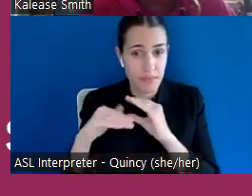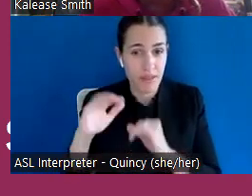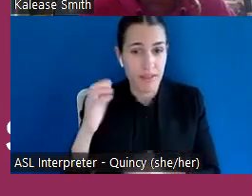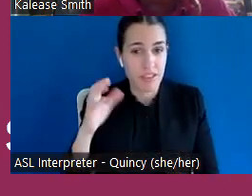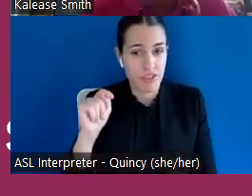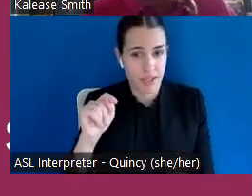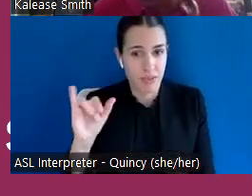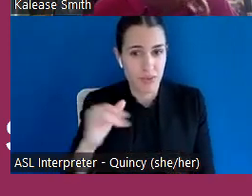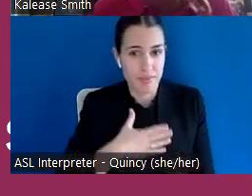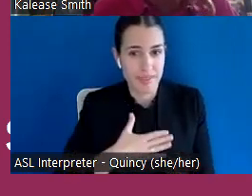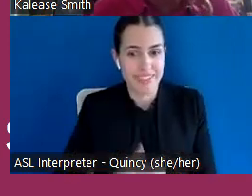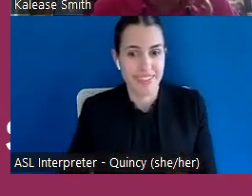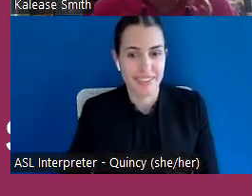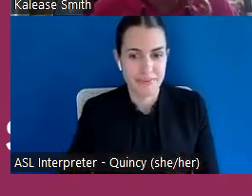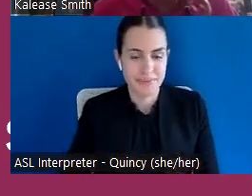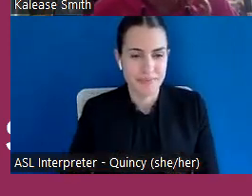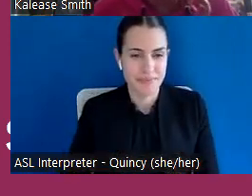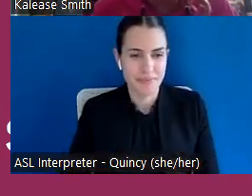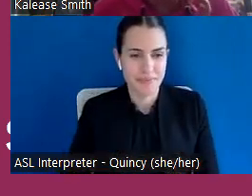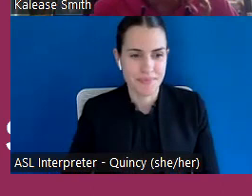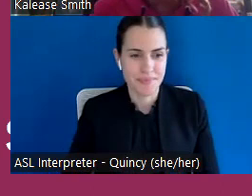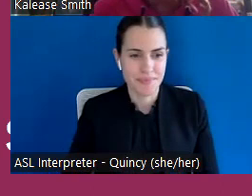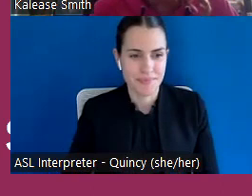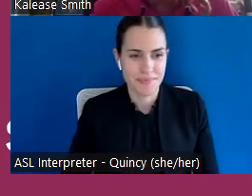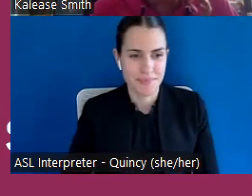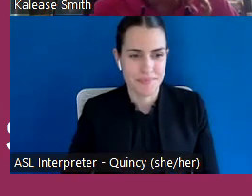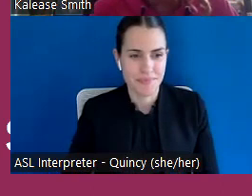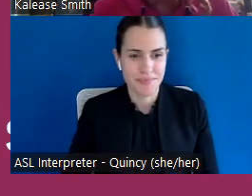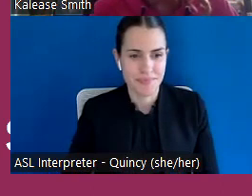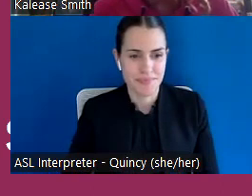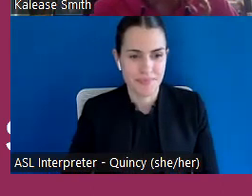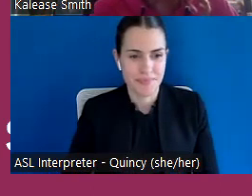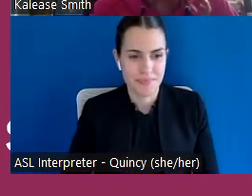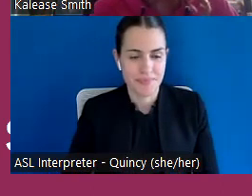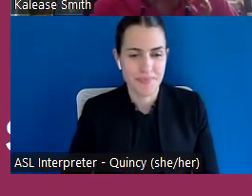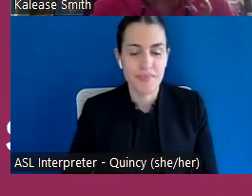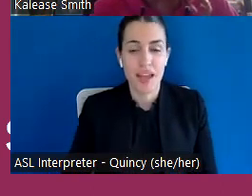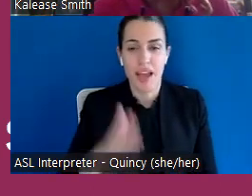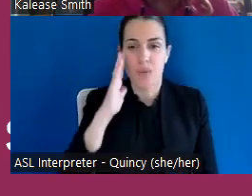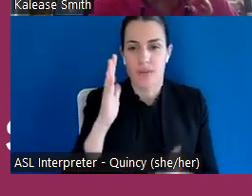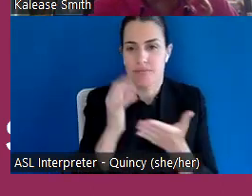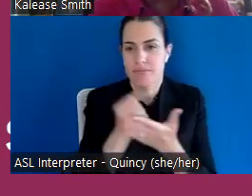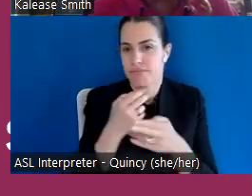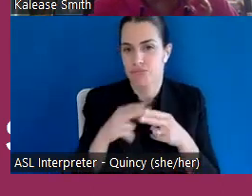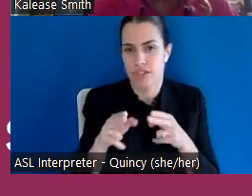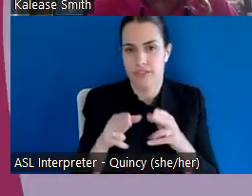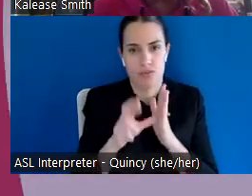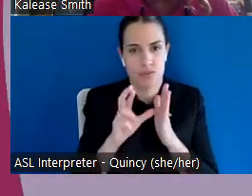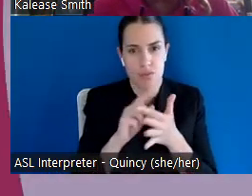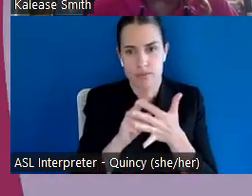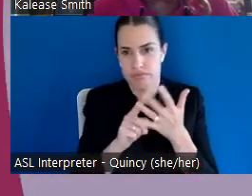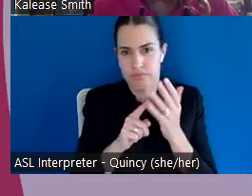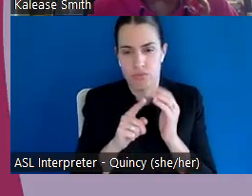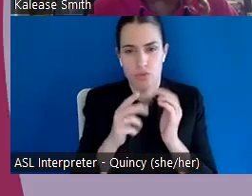well. With that being said, I'm really briefly going to go over some resources we have to continue the conversation.